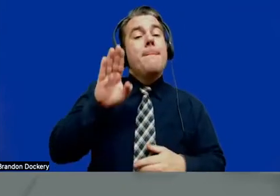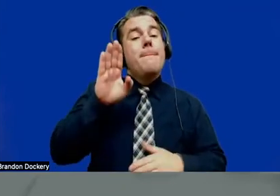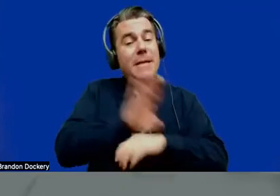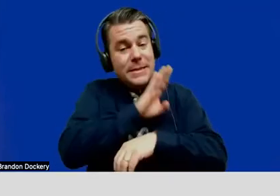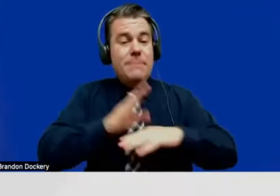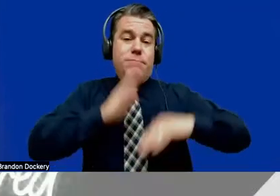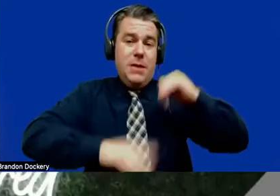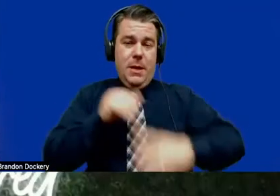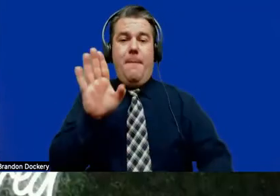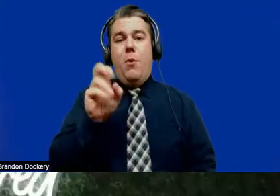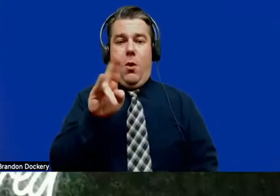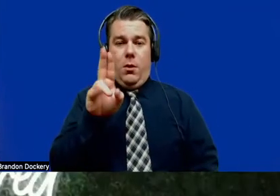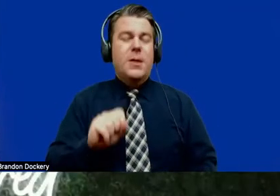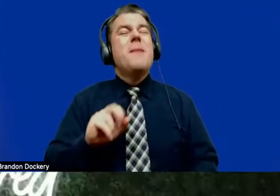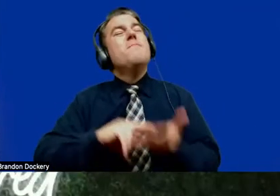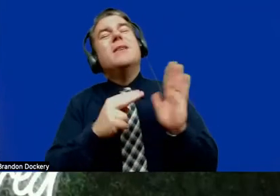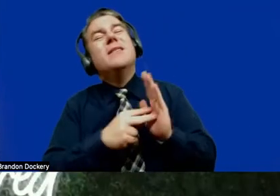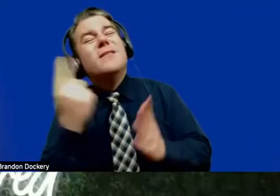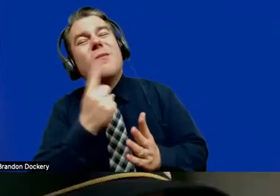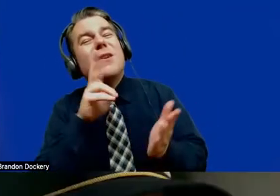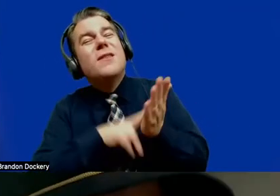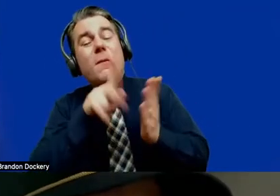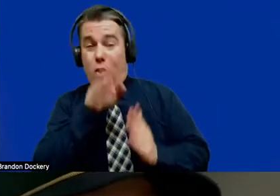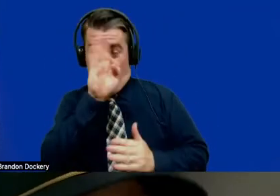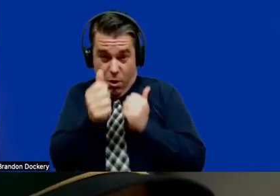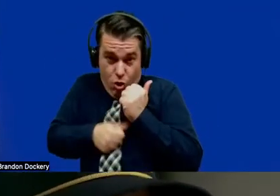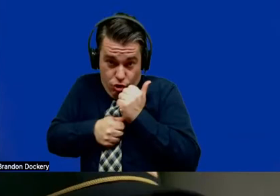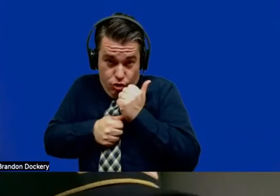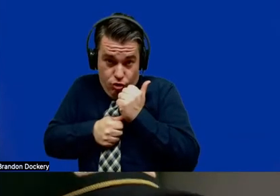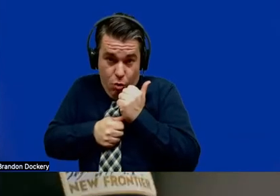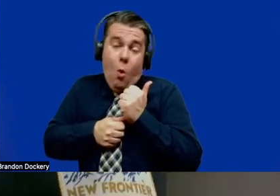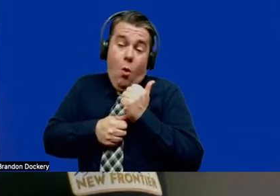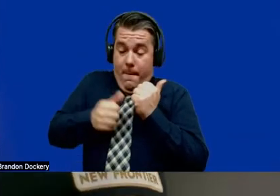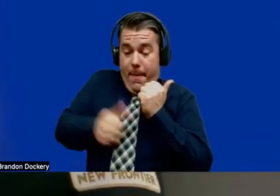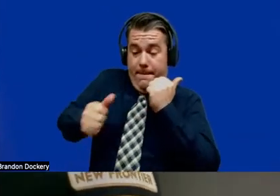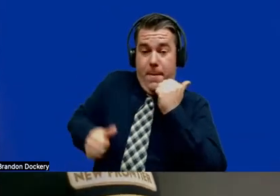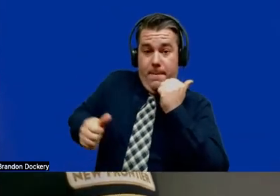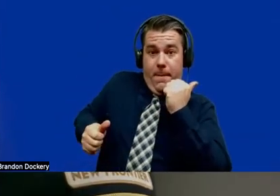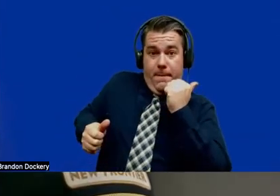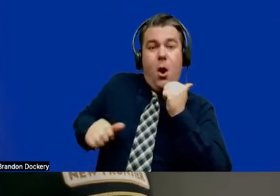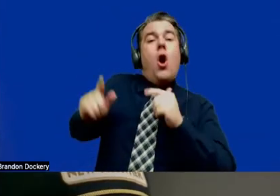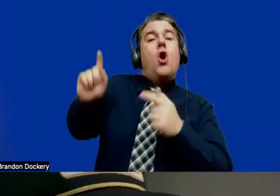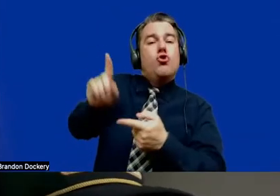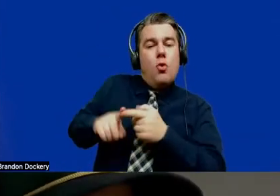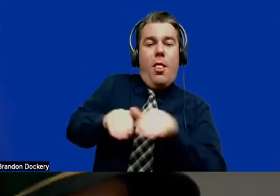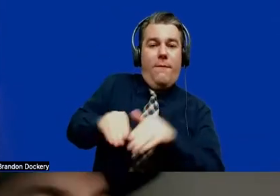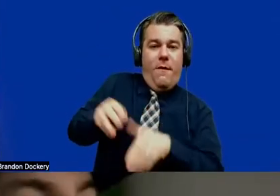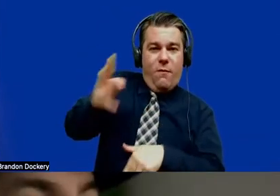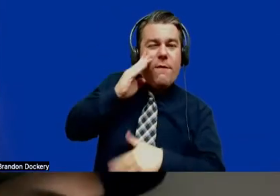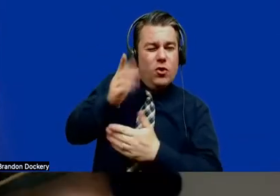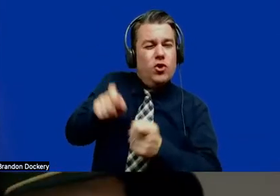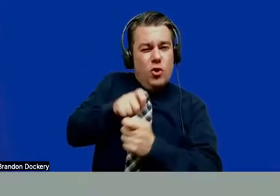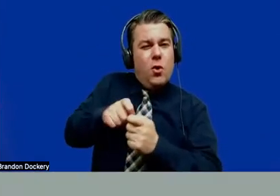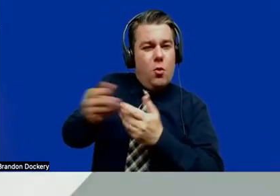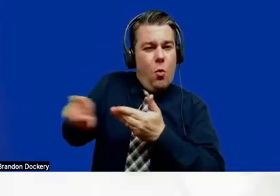is when somebody signs up either directly underneath you or within your downline up to levels 4 on certain welcome packs, and you